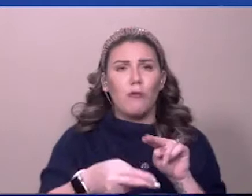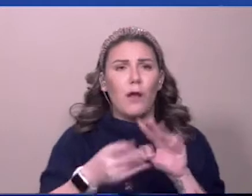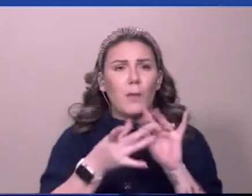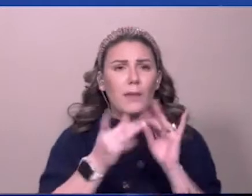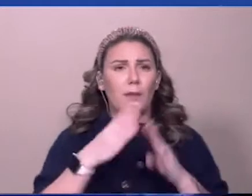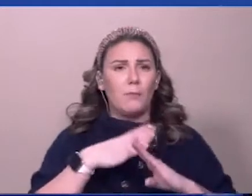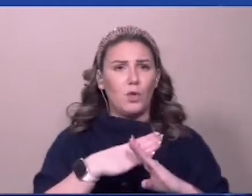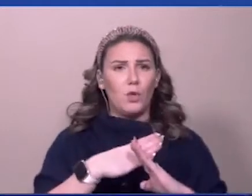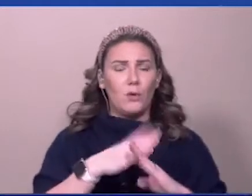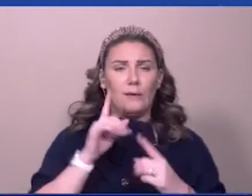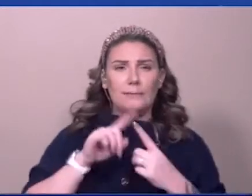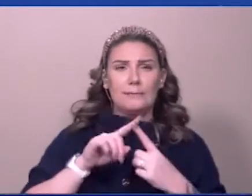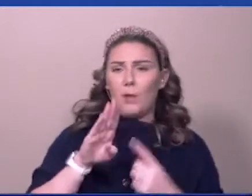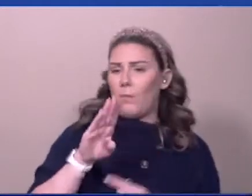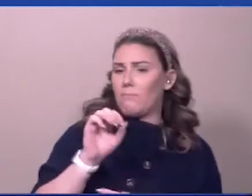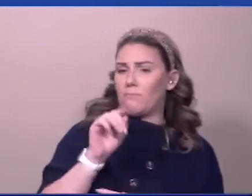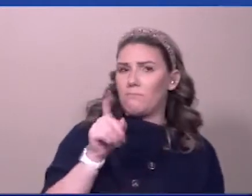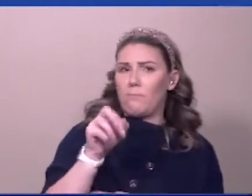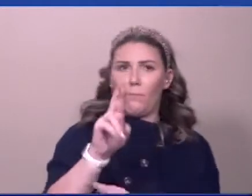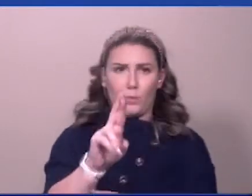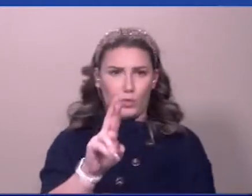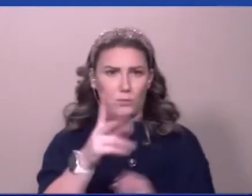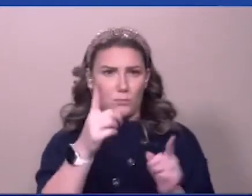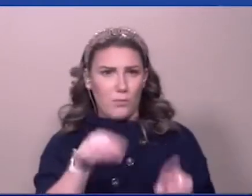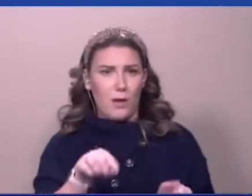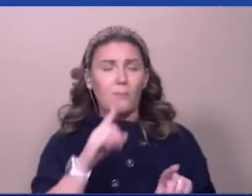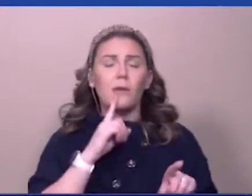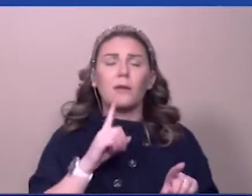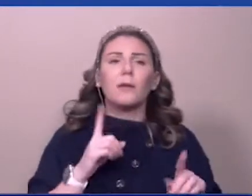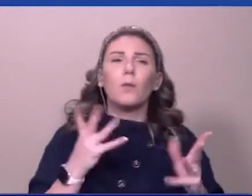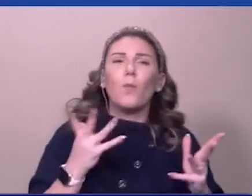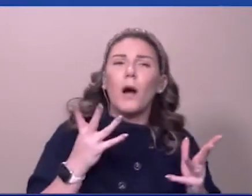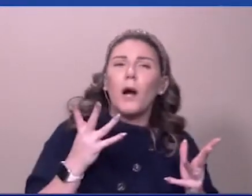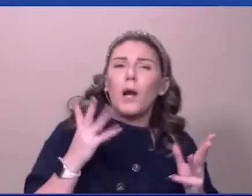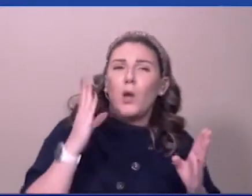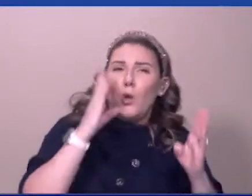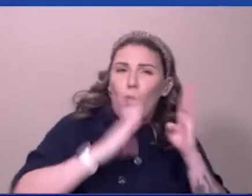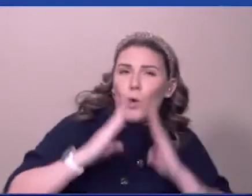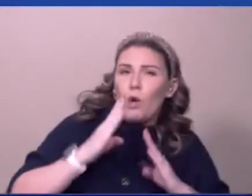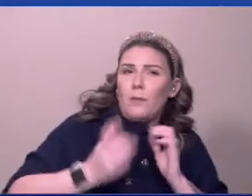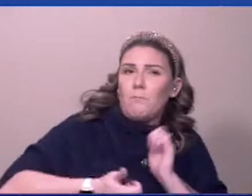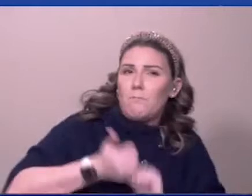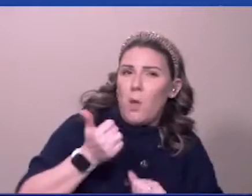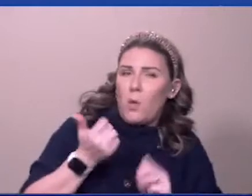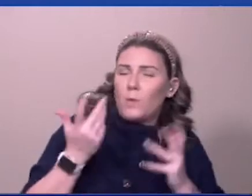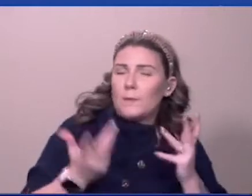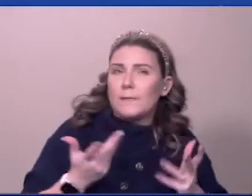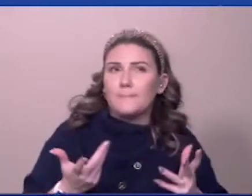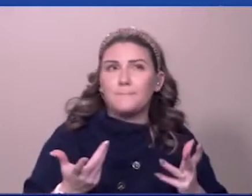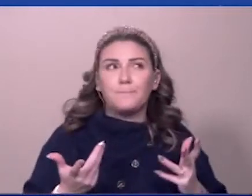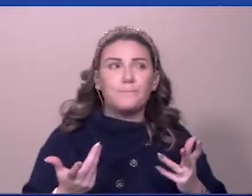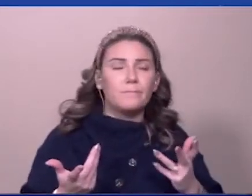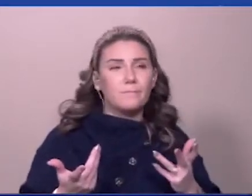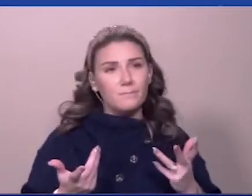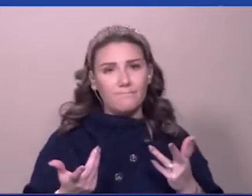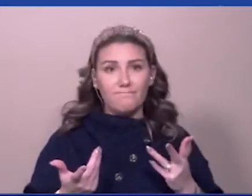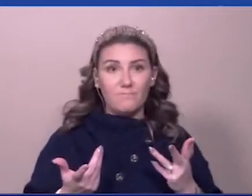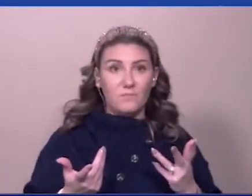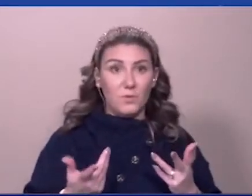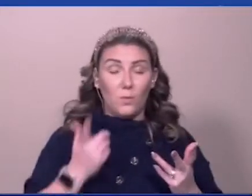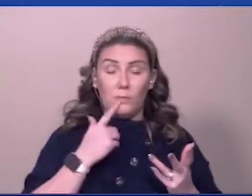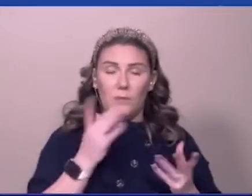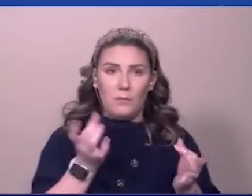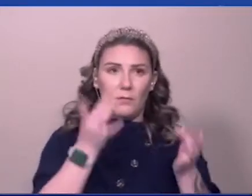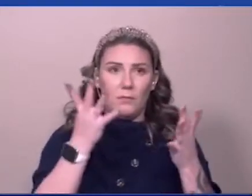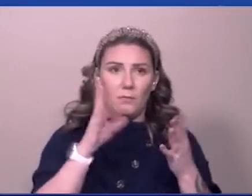until a booster occurs. And today, what probably I would say it worries me the most about that would basically punch holes in the theory